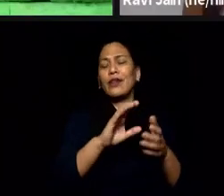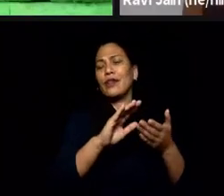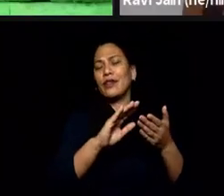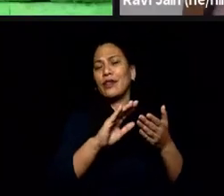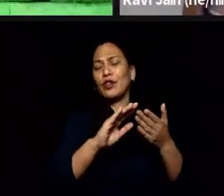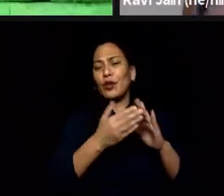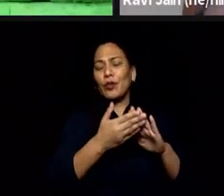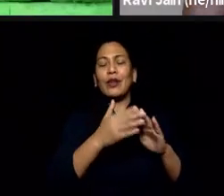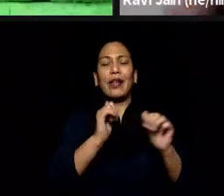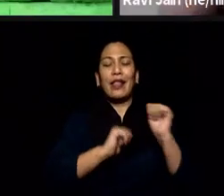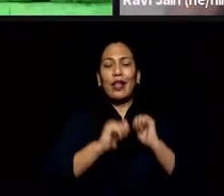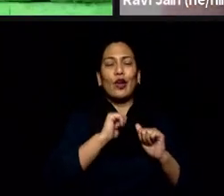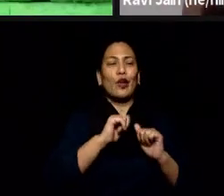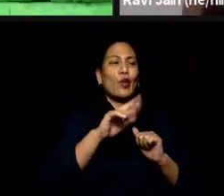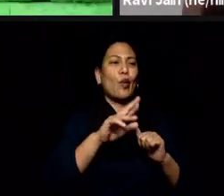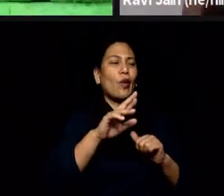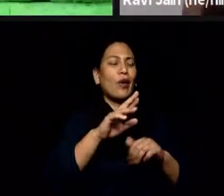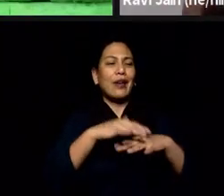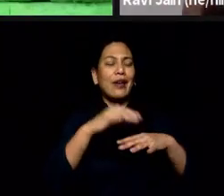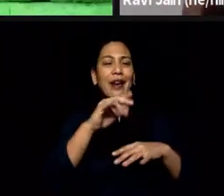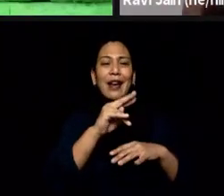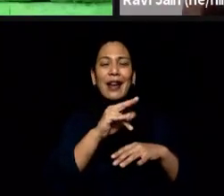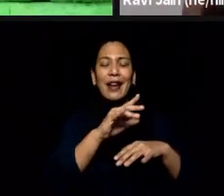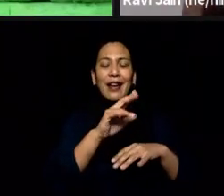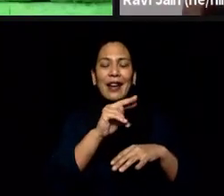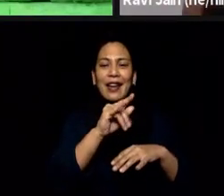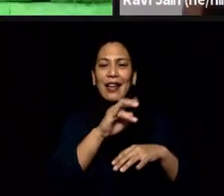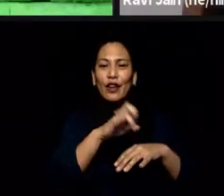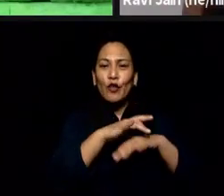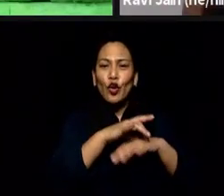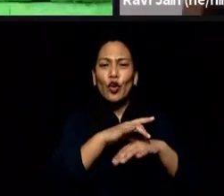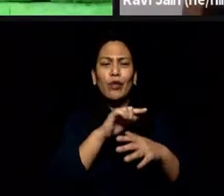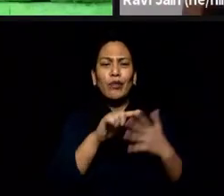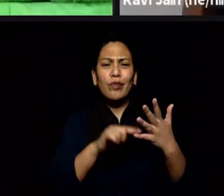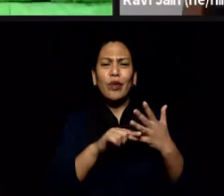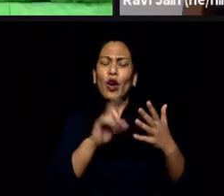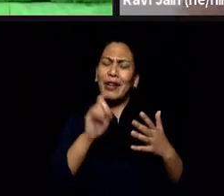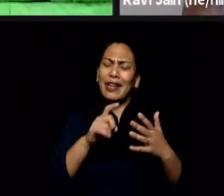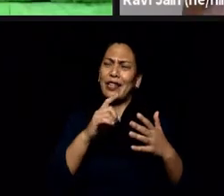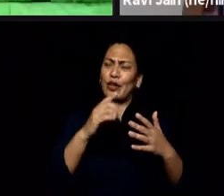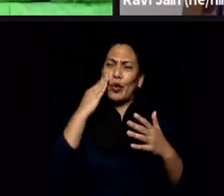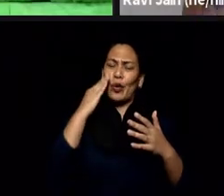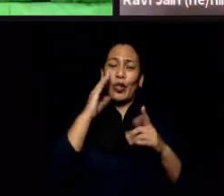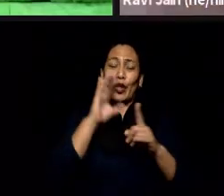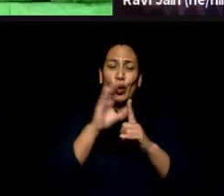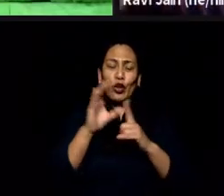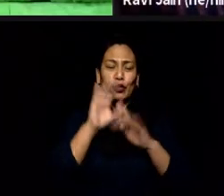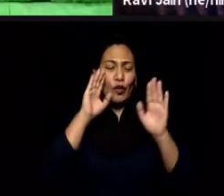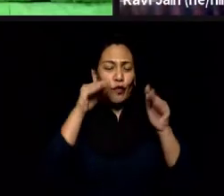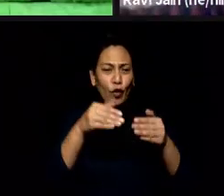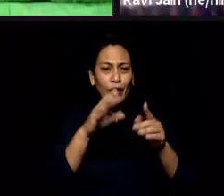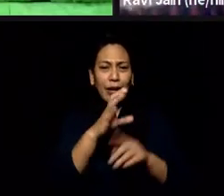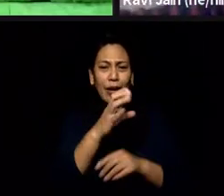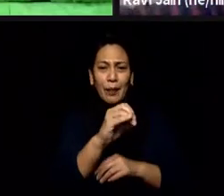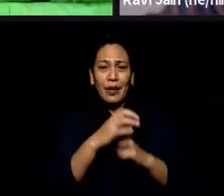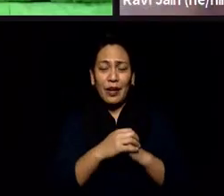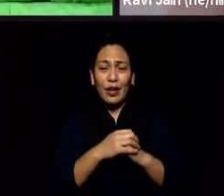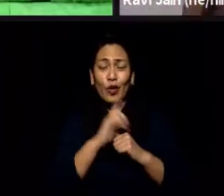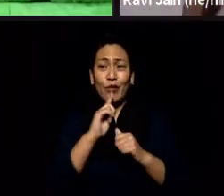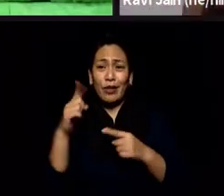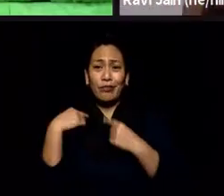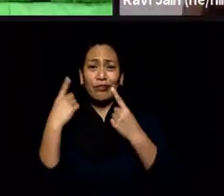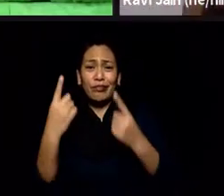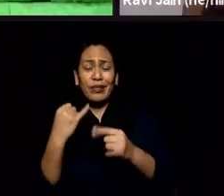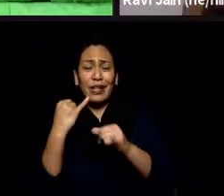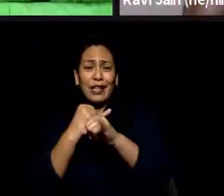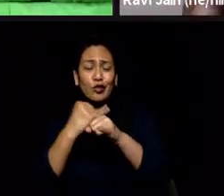Like, we have to look at these culturally focused companies, because they're working because the institution excluded them and